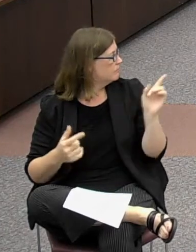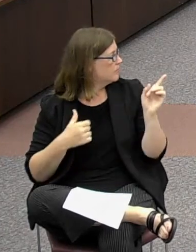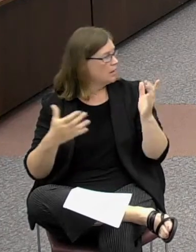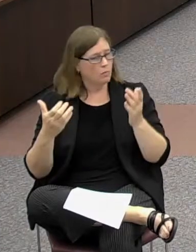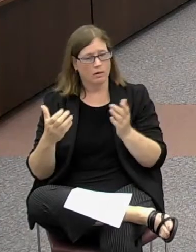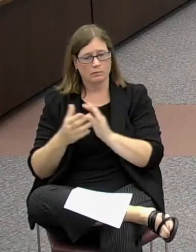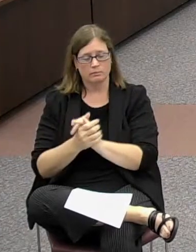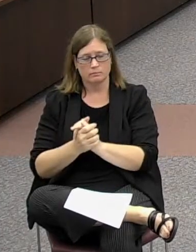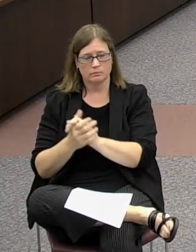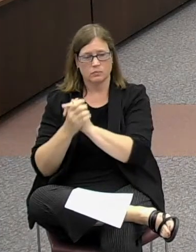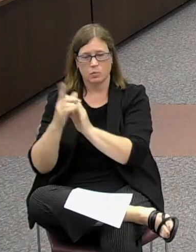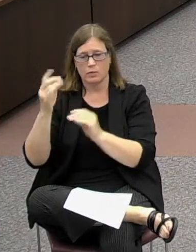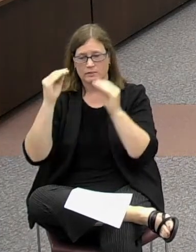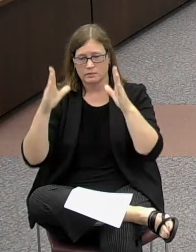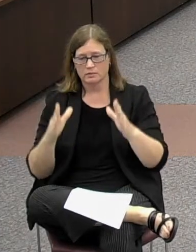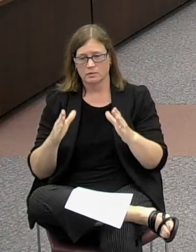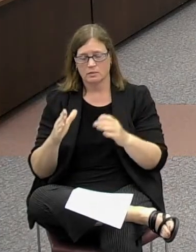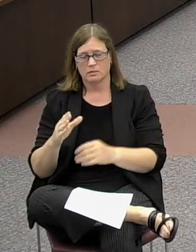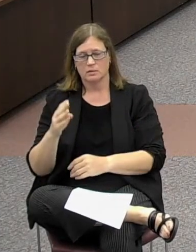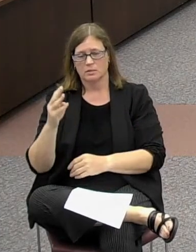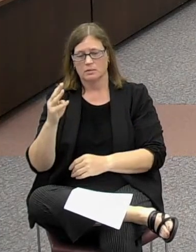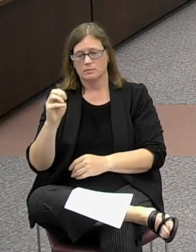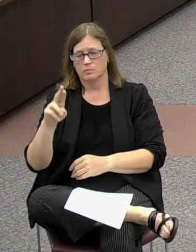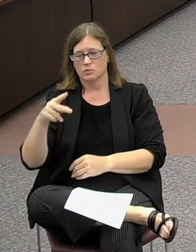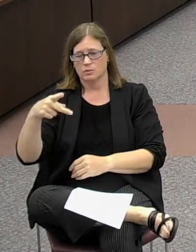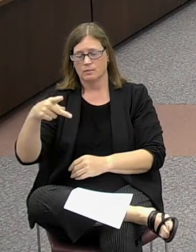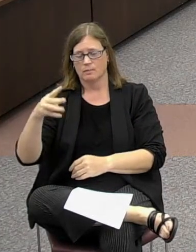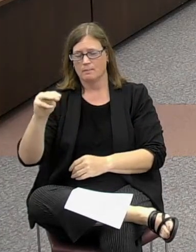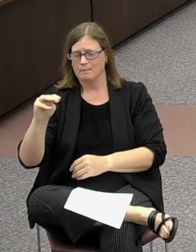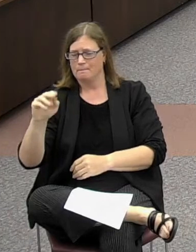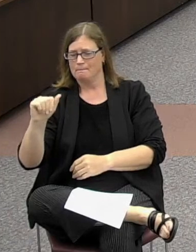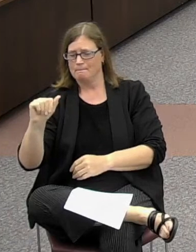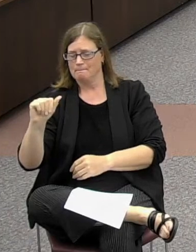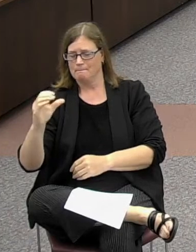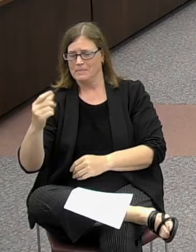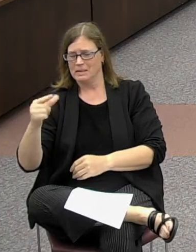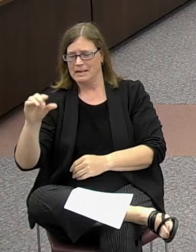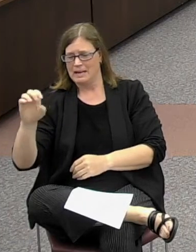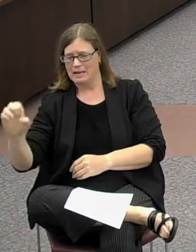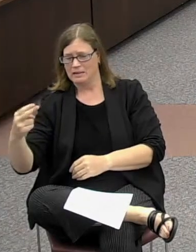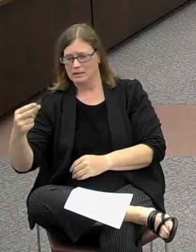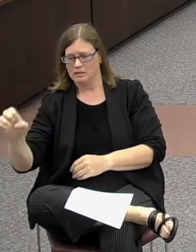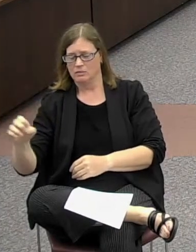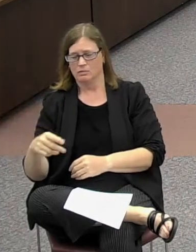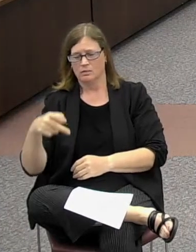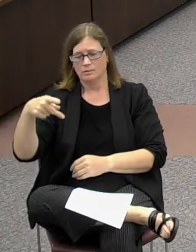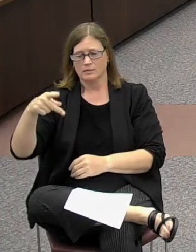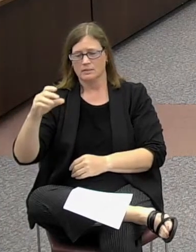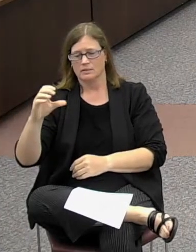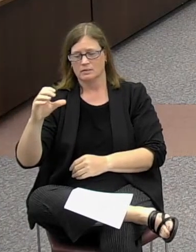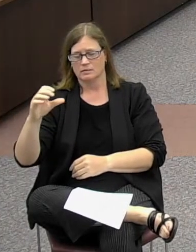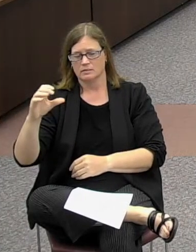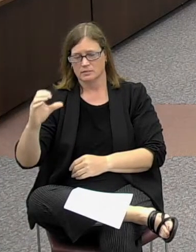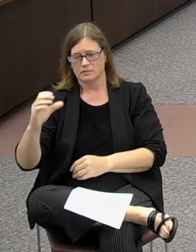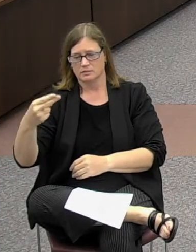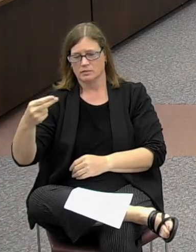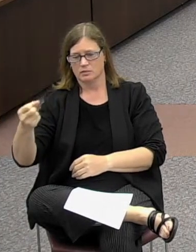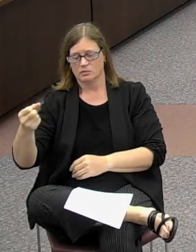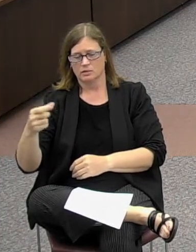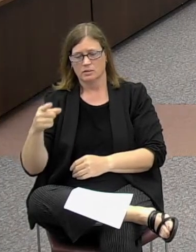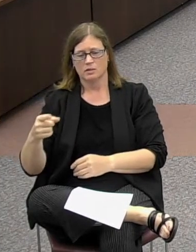salute one of our teachers, Mr. McGahee at Plainfield High School Central Campus, who runs a 3D and